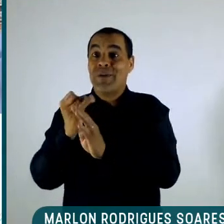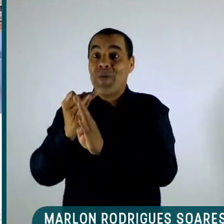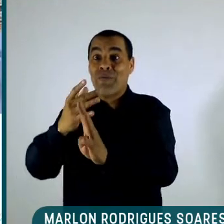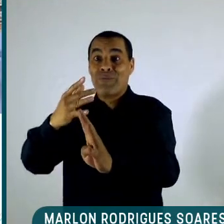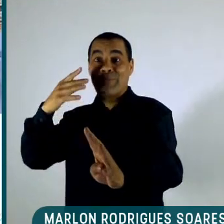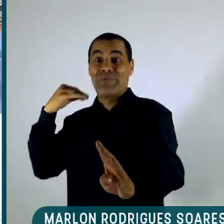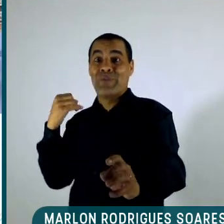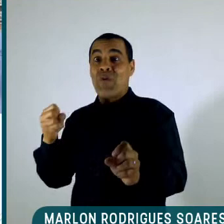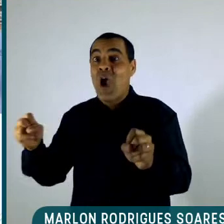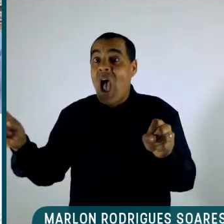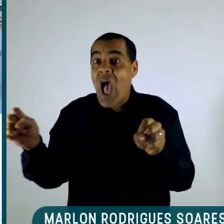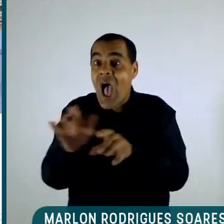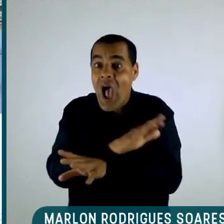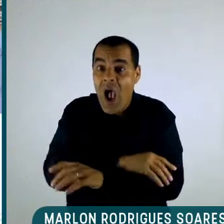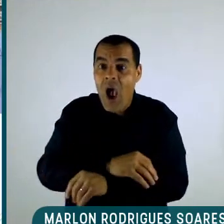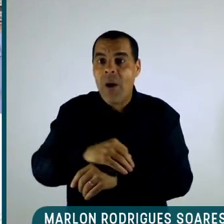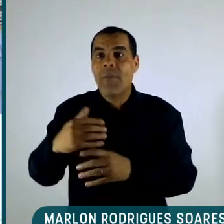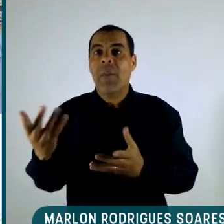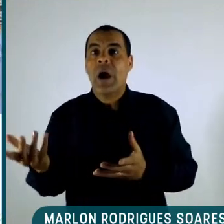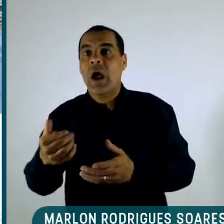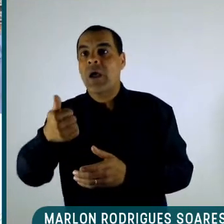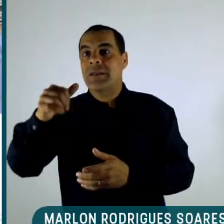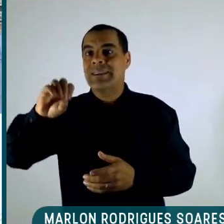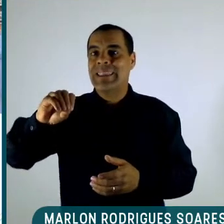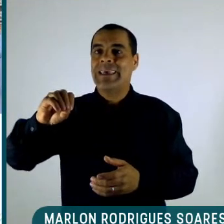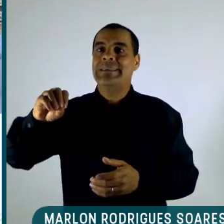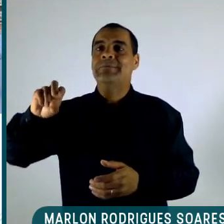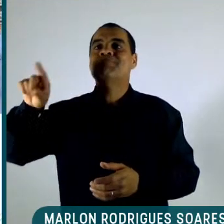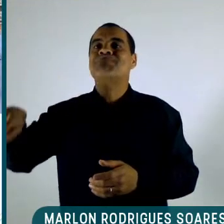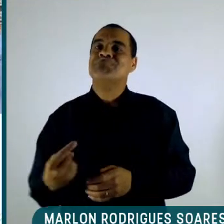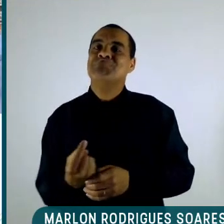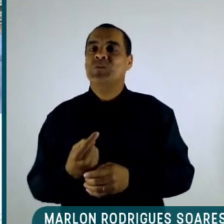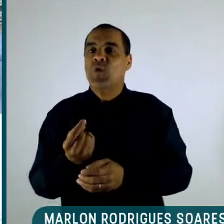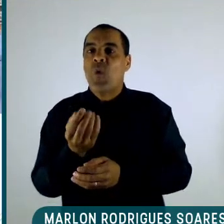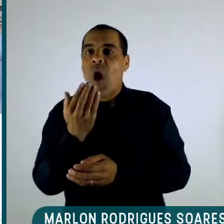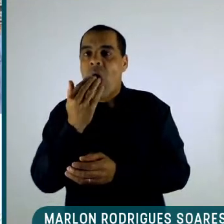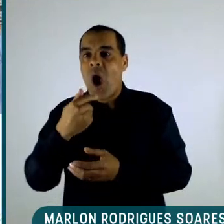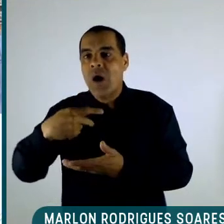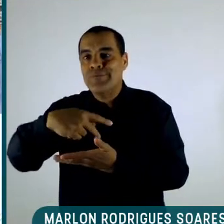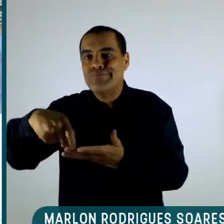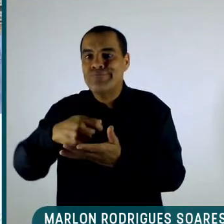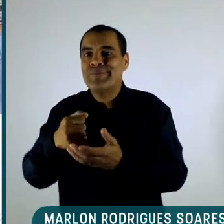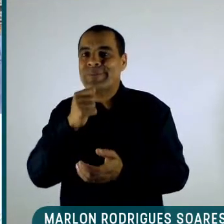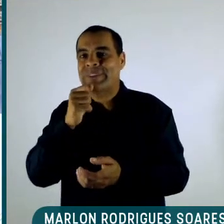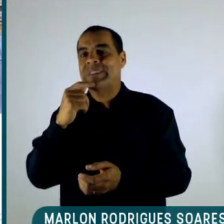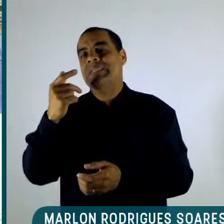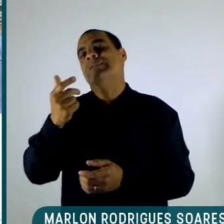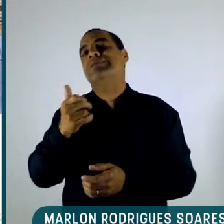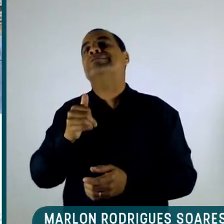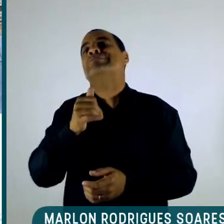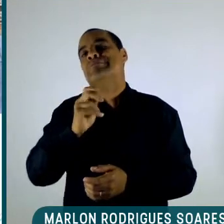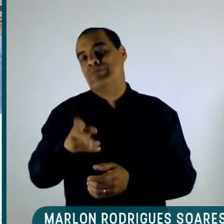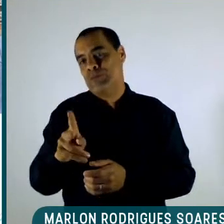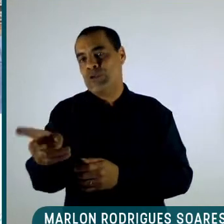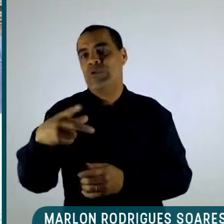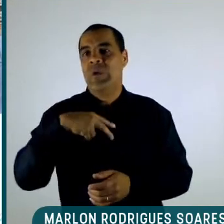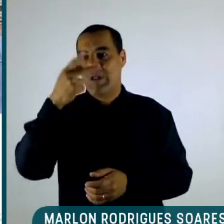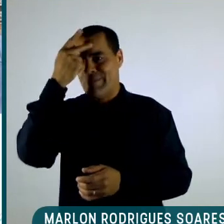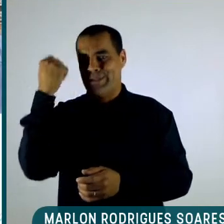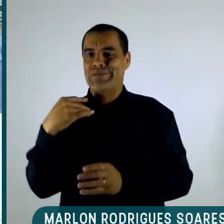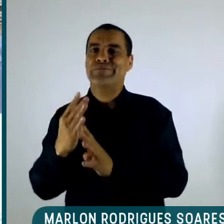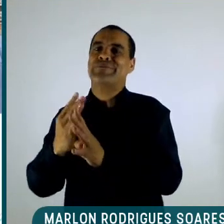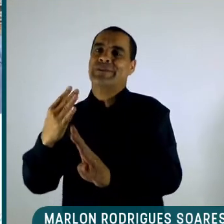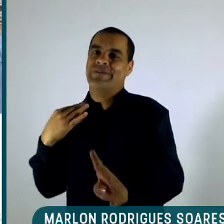catering. There was a huge line yesterday that there was no more catering available and there were people standing in line. This is a reflect that the economy is very